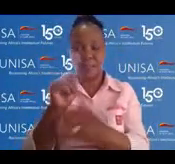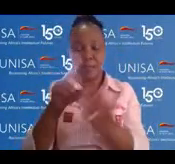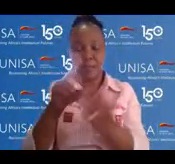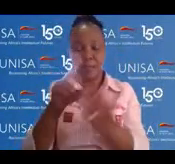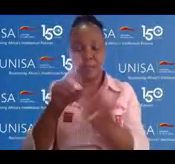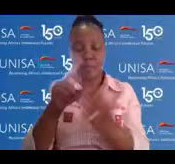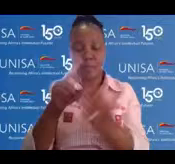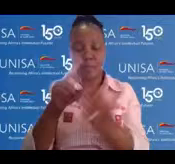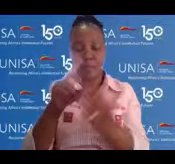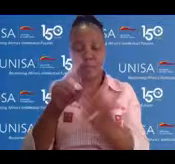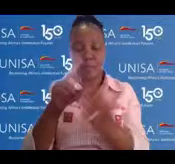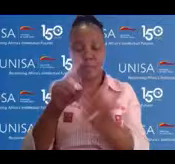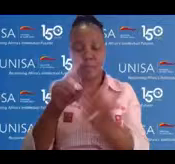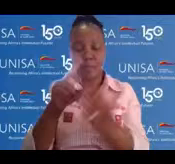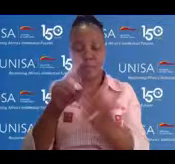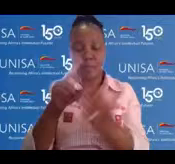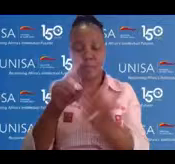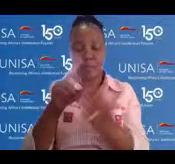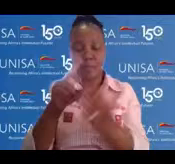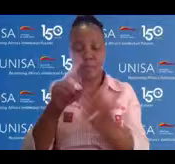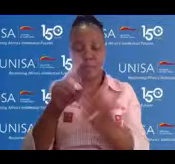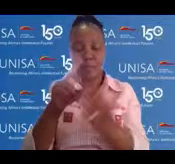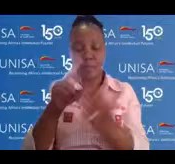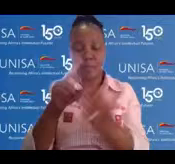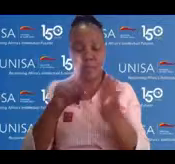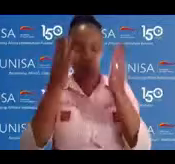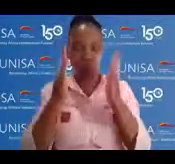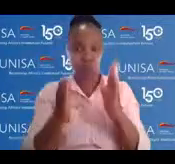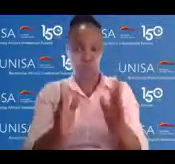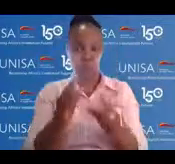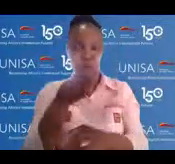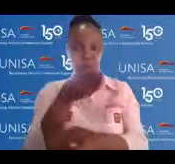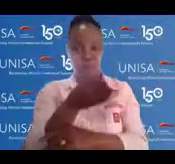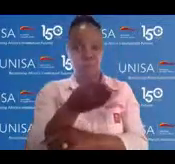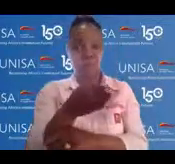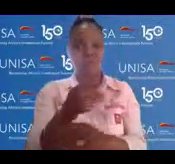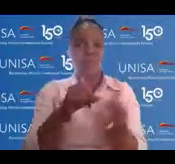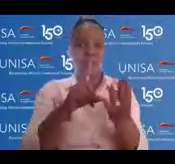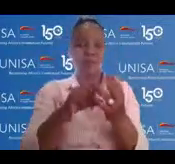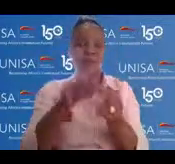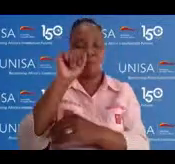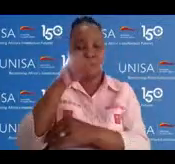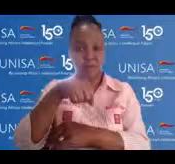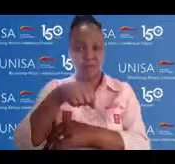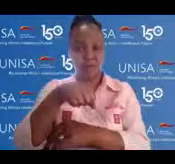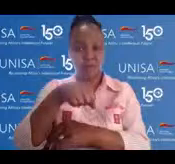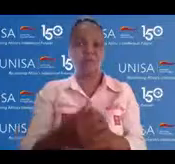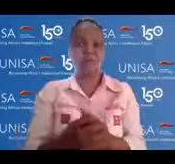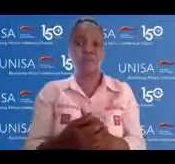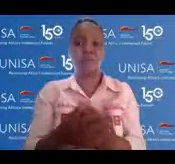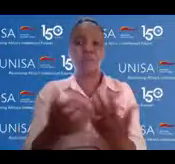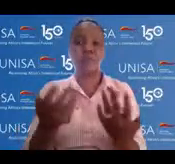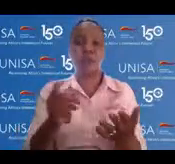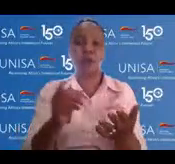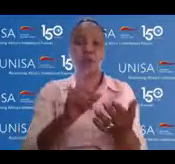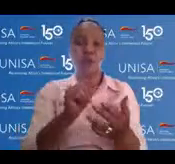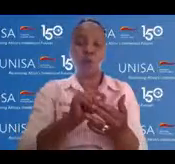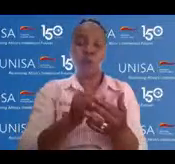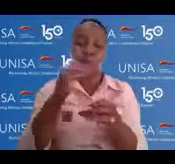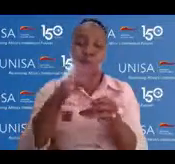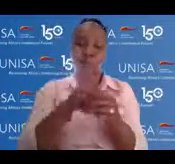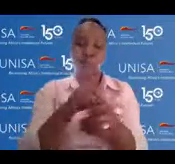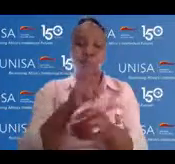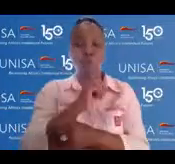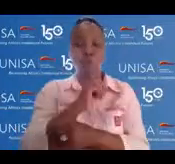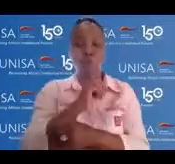UNISA registered student, you will click yes and log in using